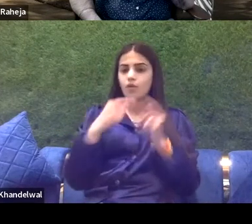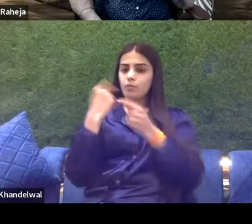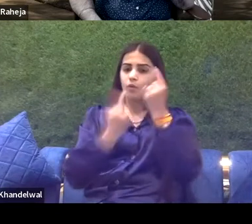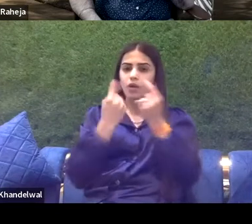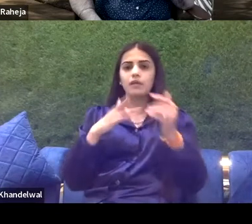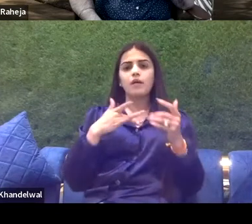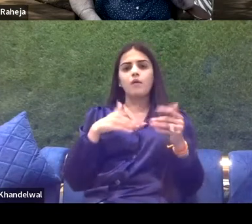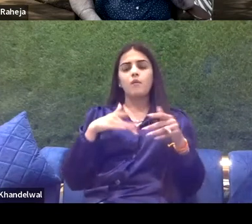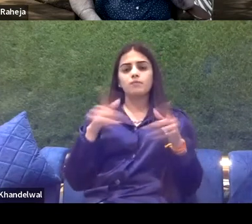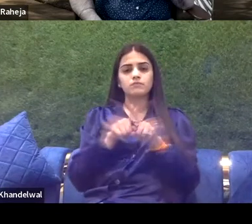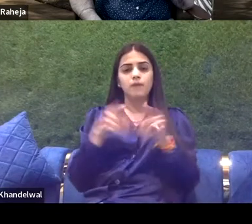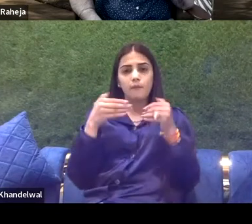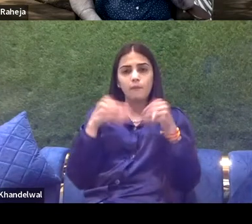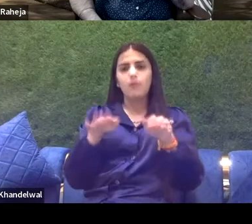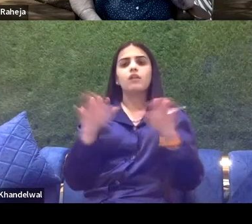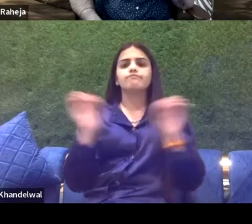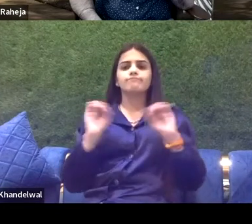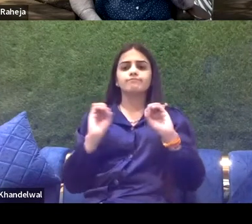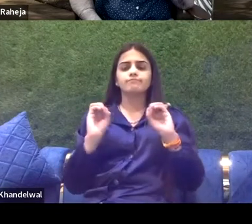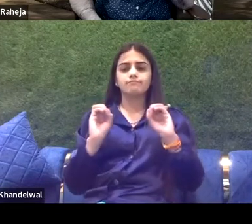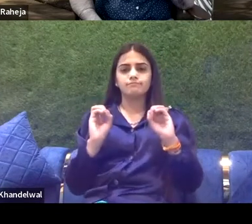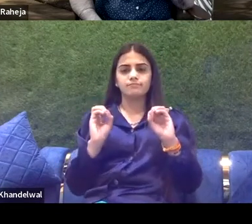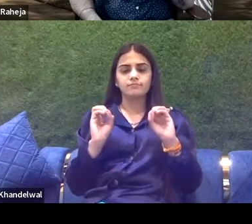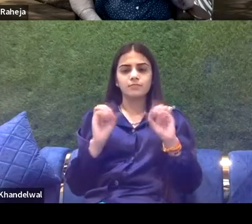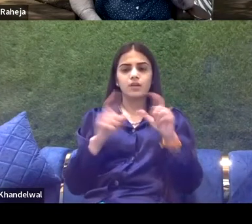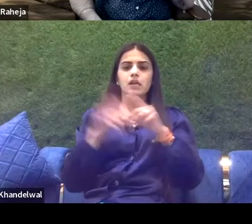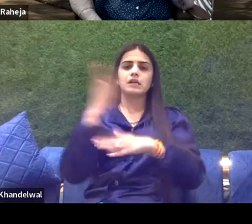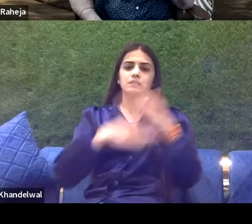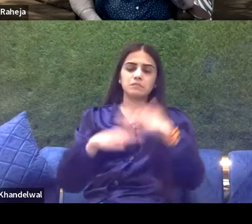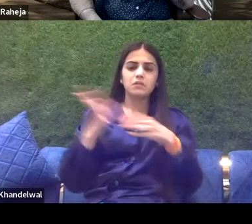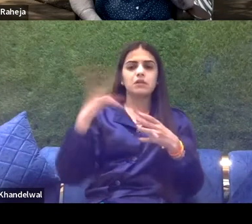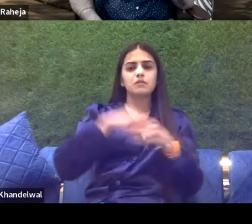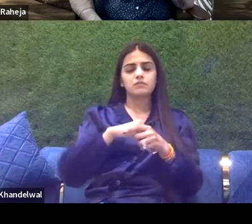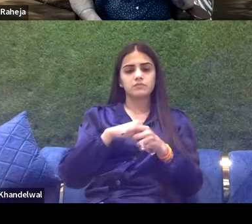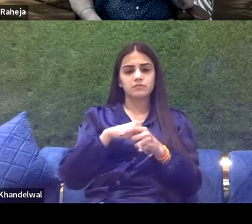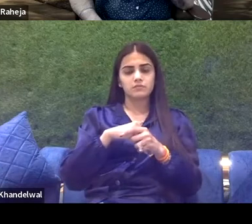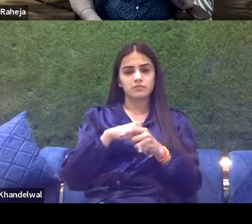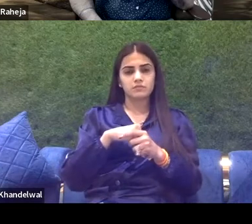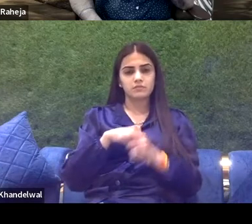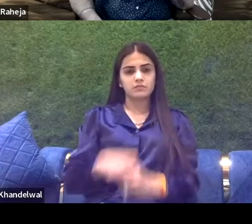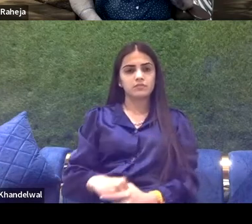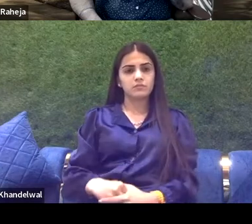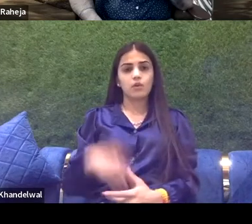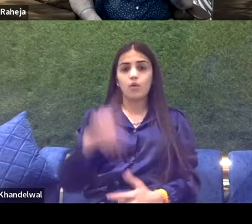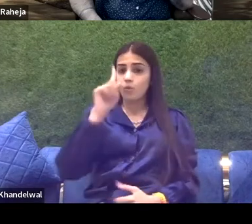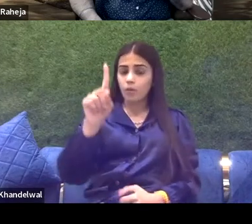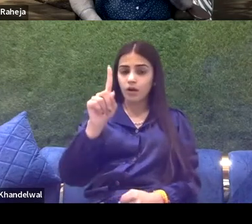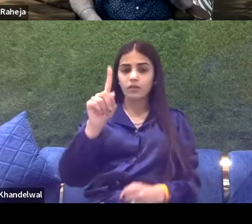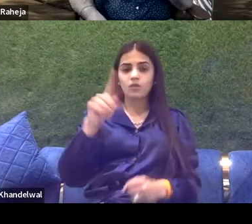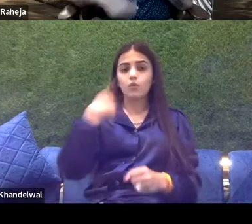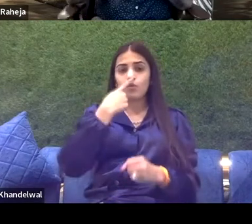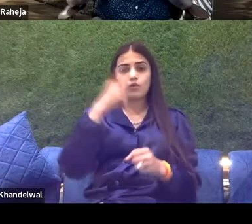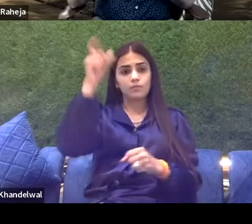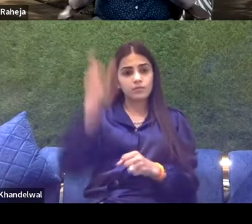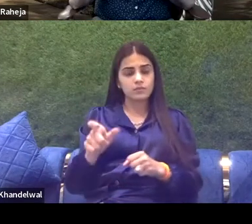the political class to actually do anything about disability inclusion, which was one. How does one generate political will, and why do you think this